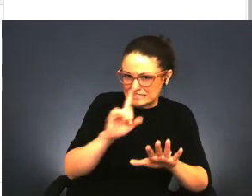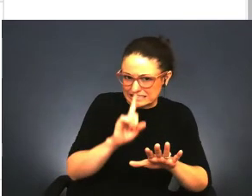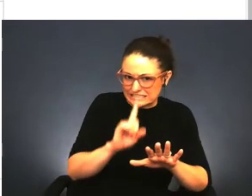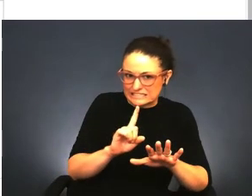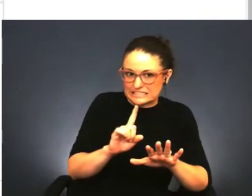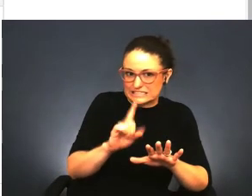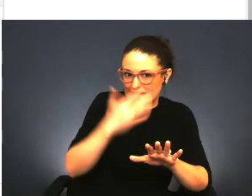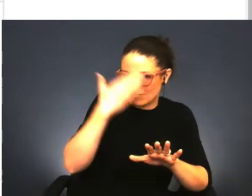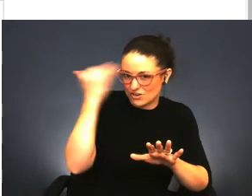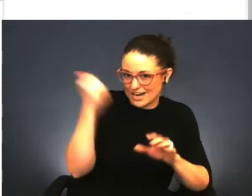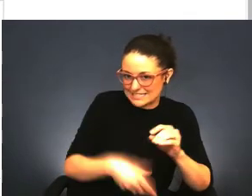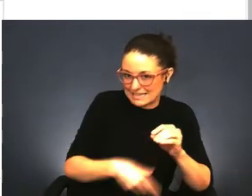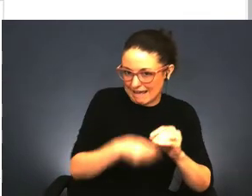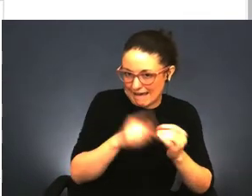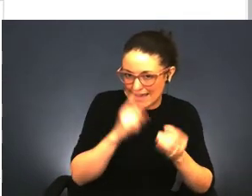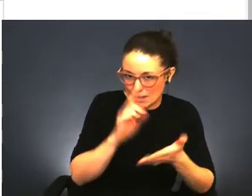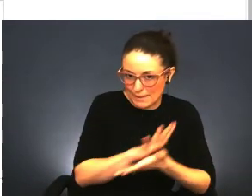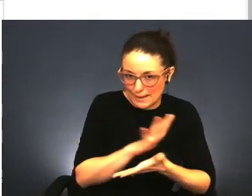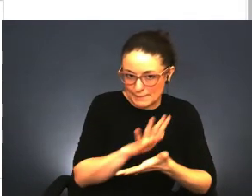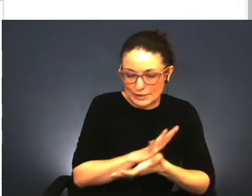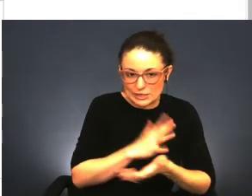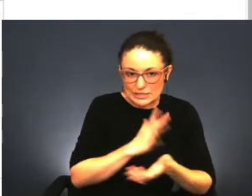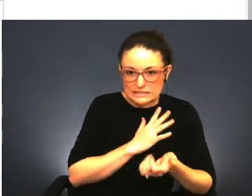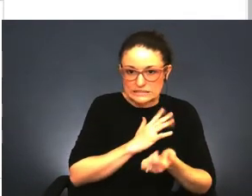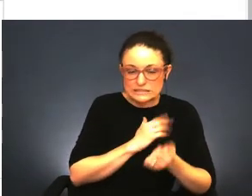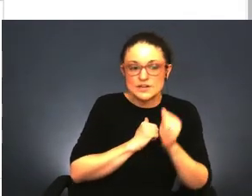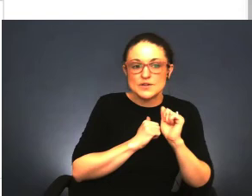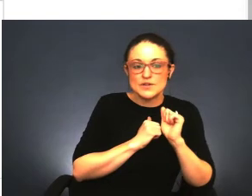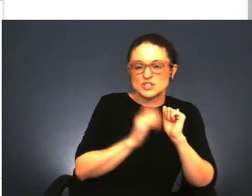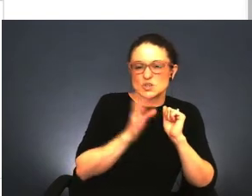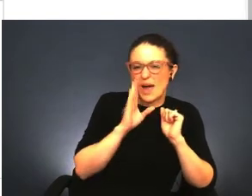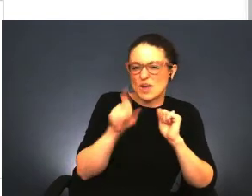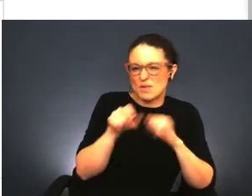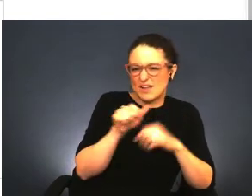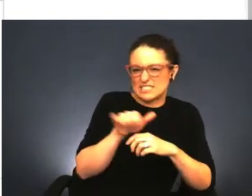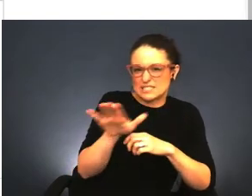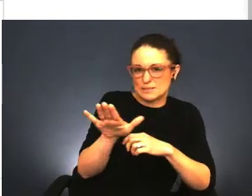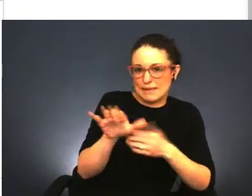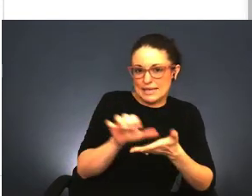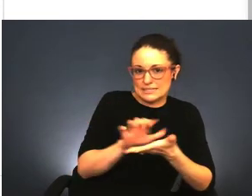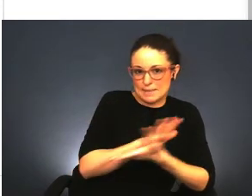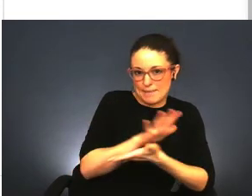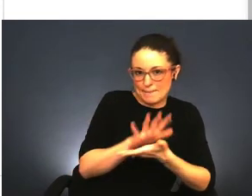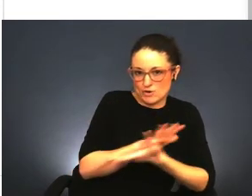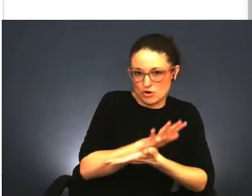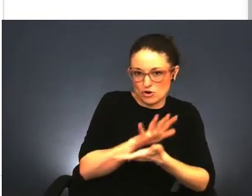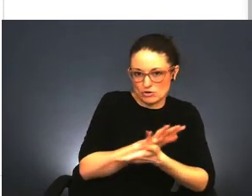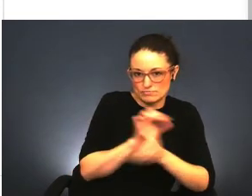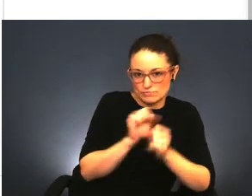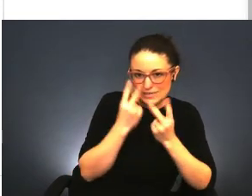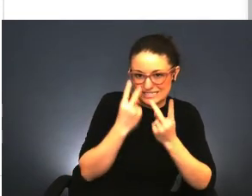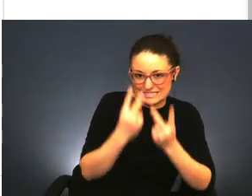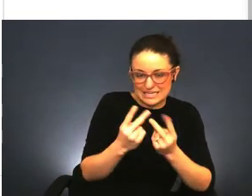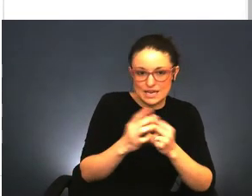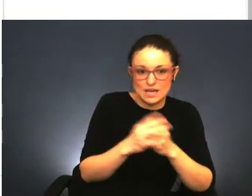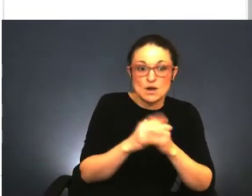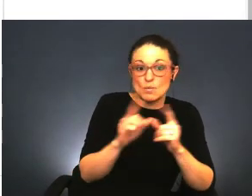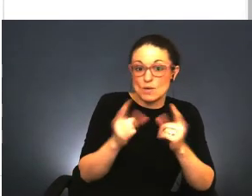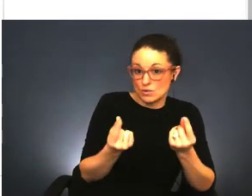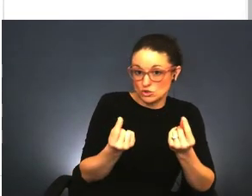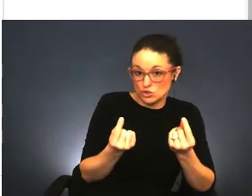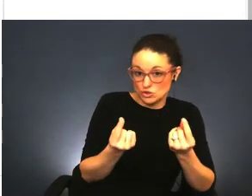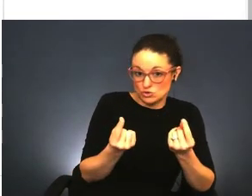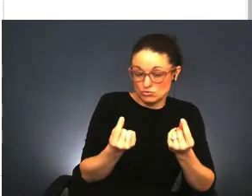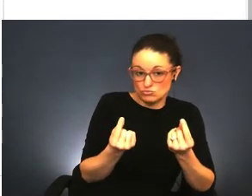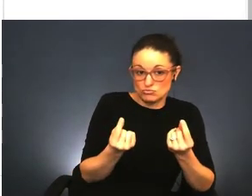a paper. So I'm going to have to submit a paper so that you can see the rest of it. So what I will do